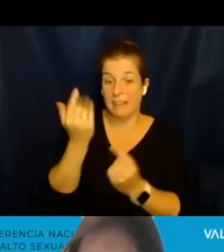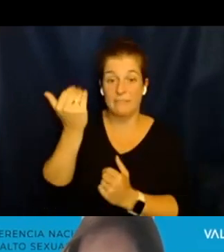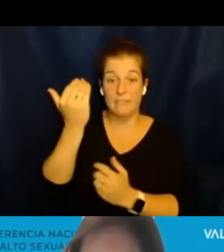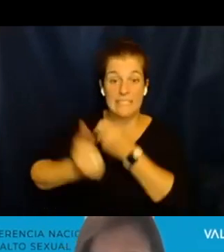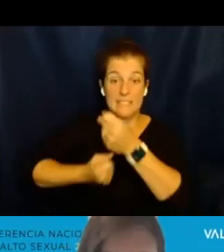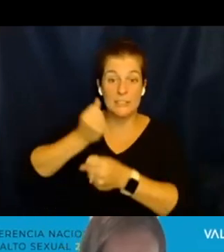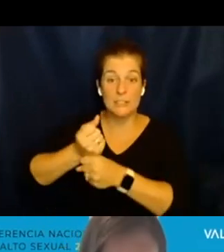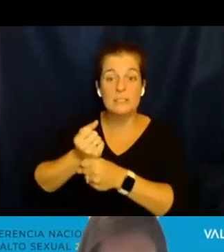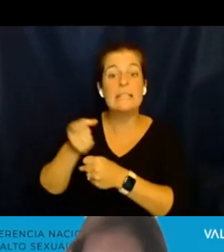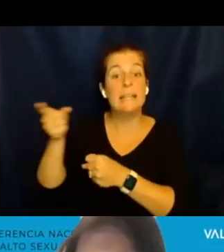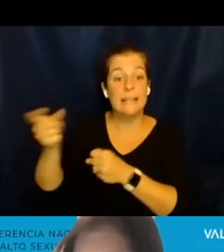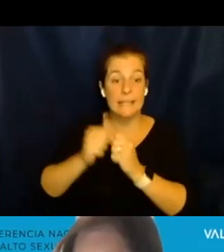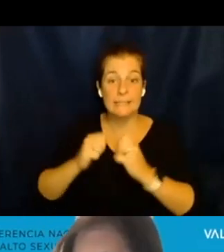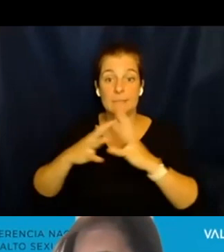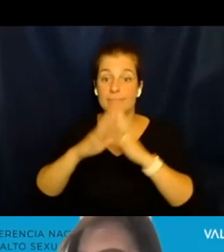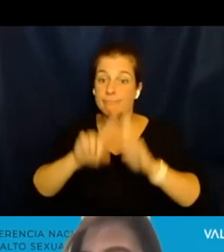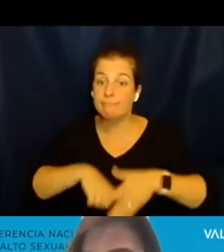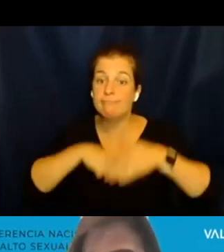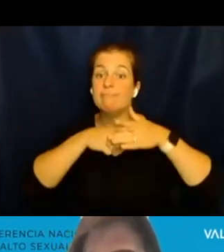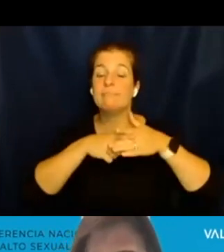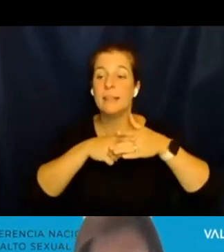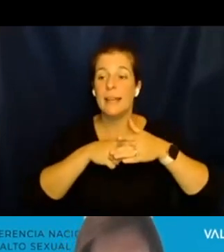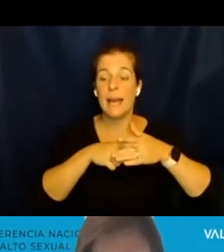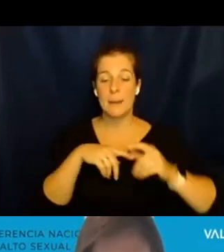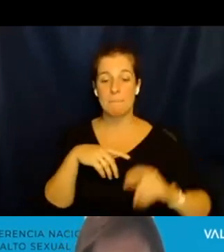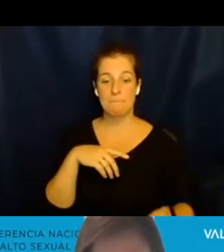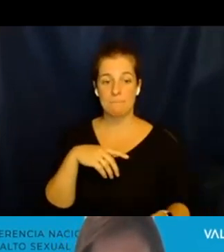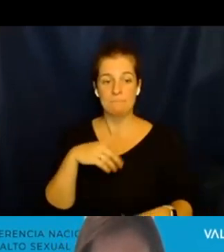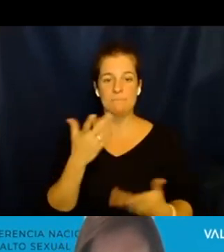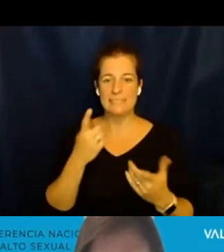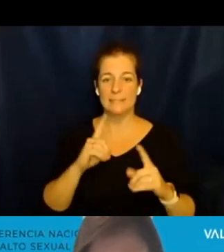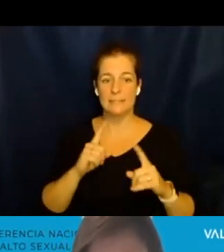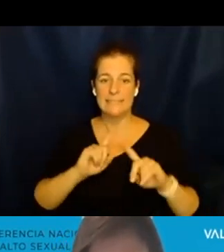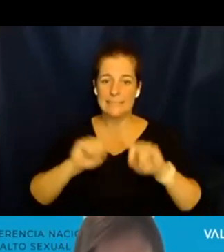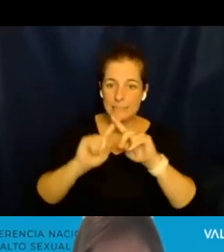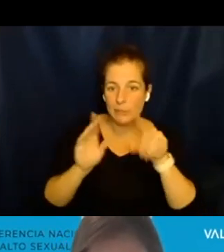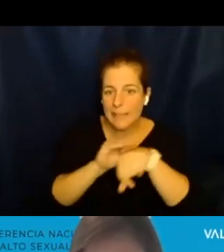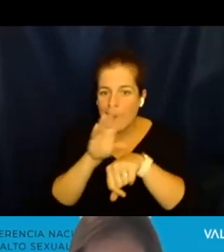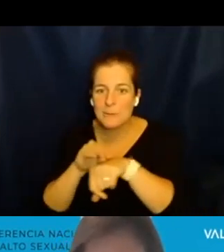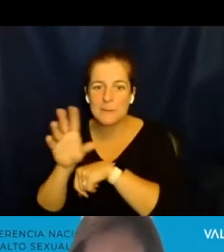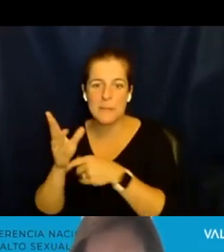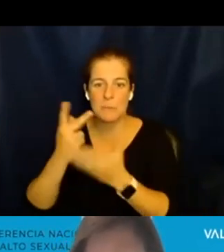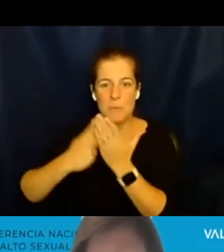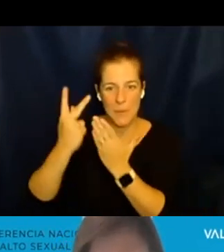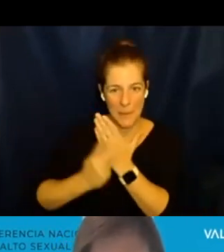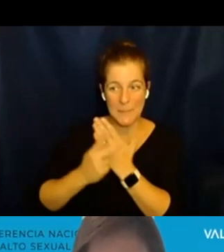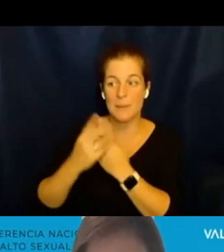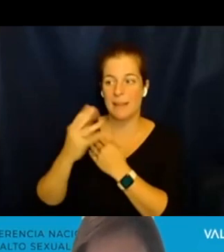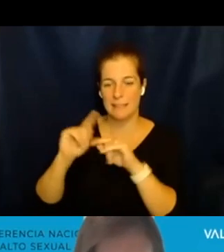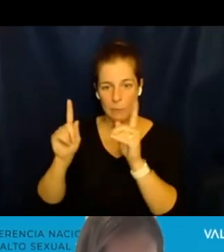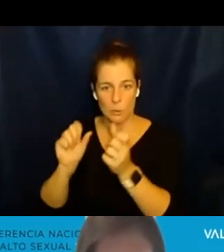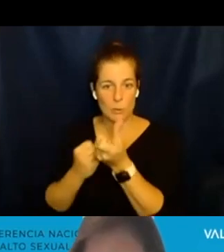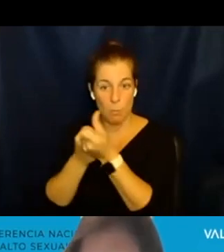various counseling programs and support in the Latino